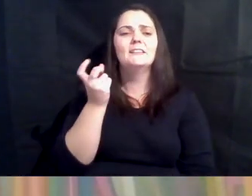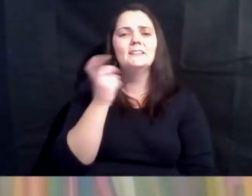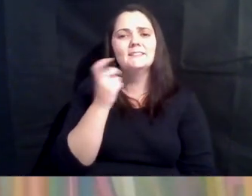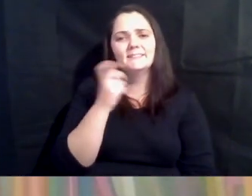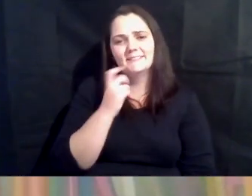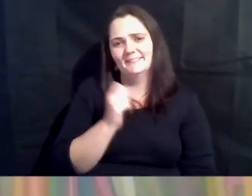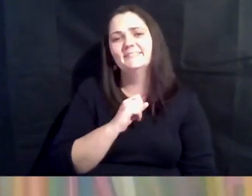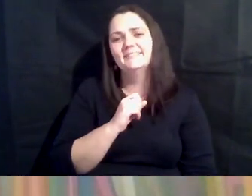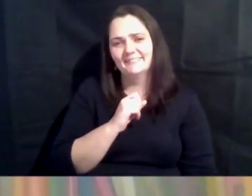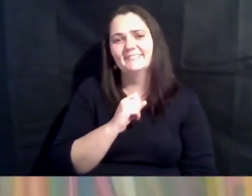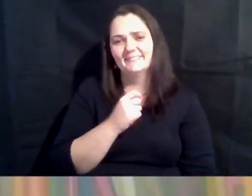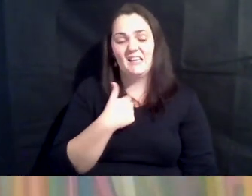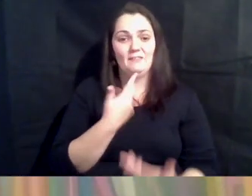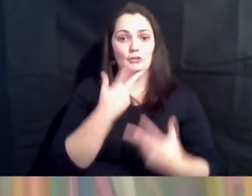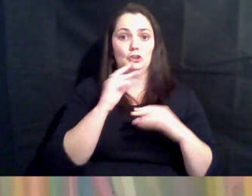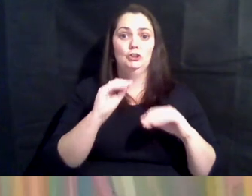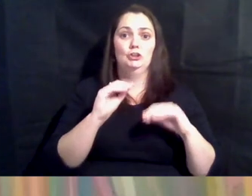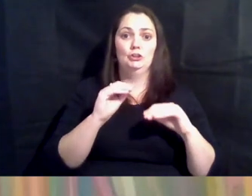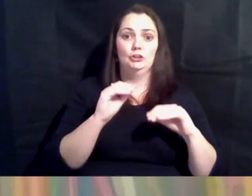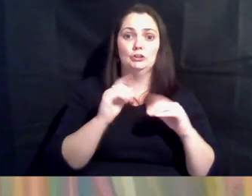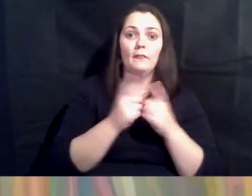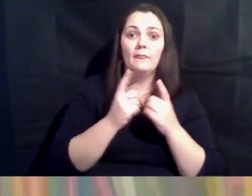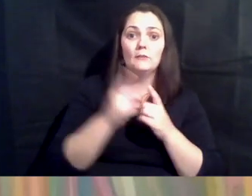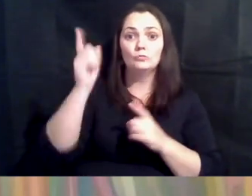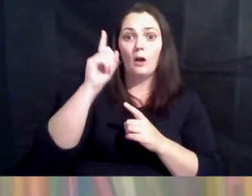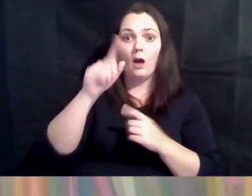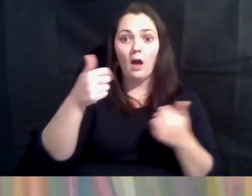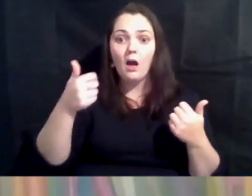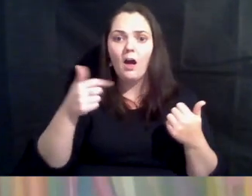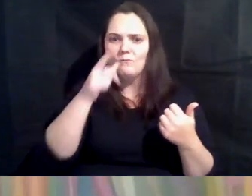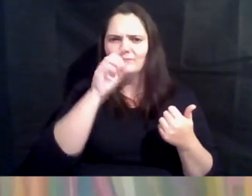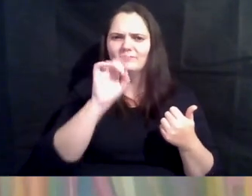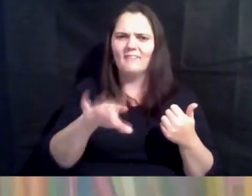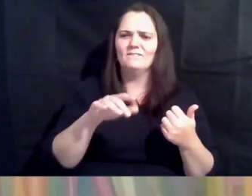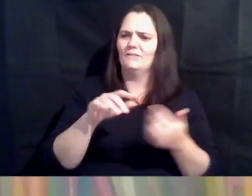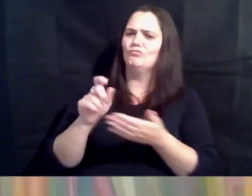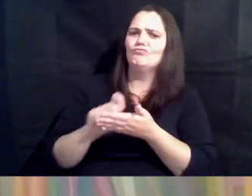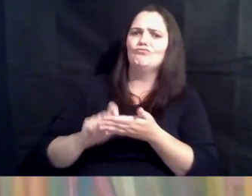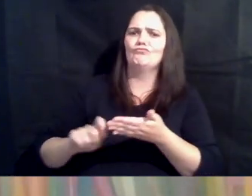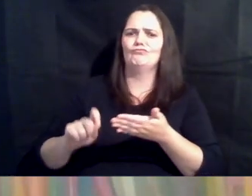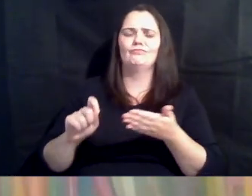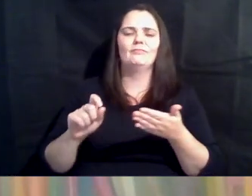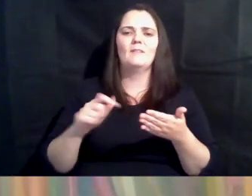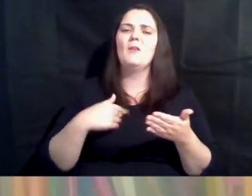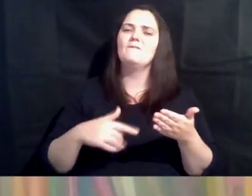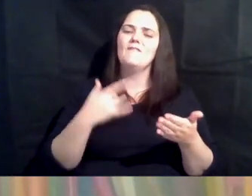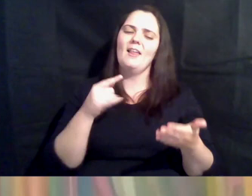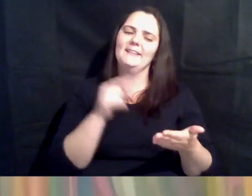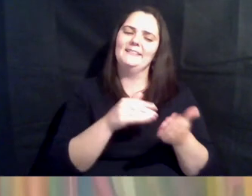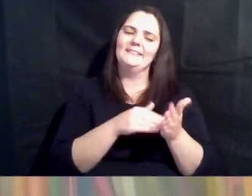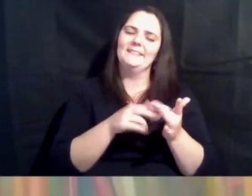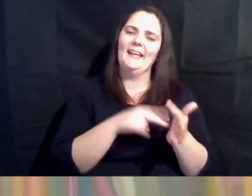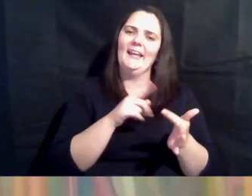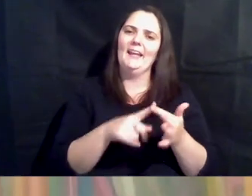visual diary making. But the idea for me of making a zine is that you can just do it and it's done. Sometimes I feel